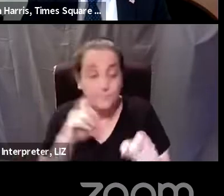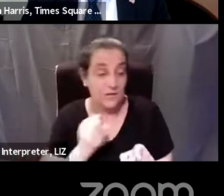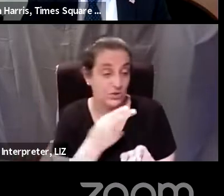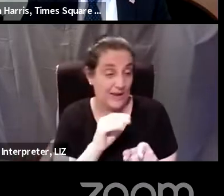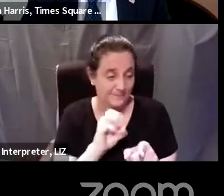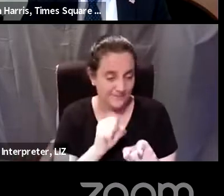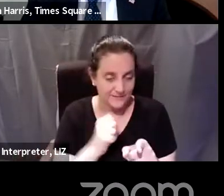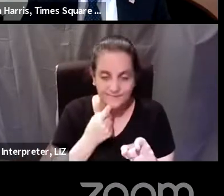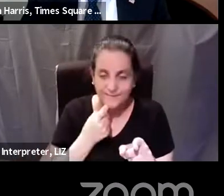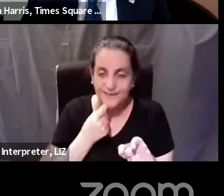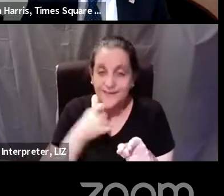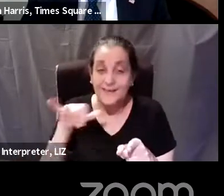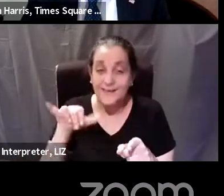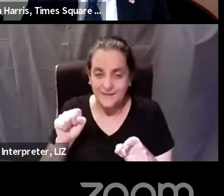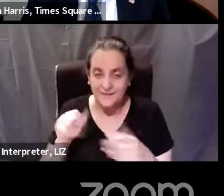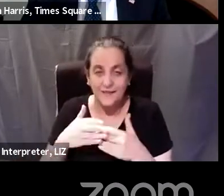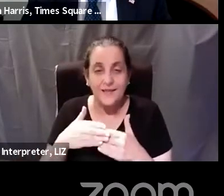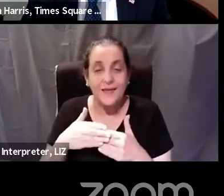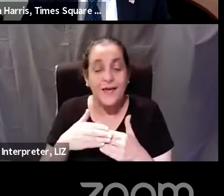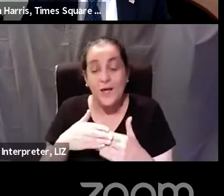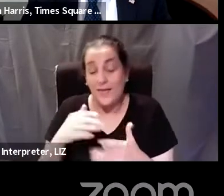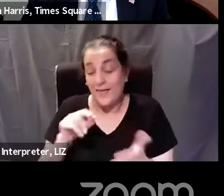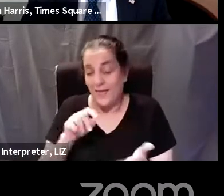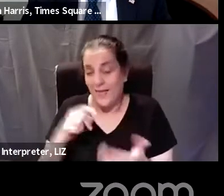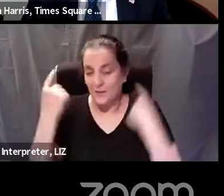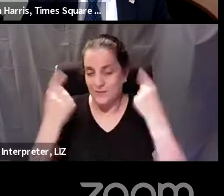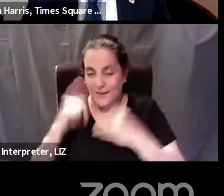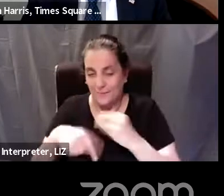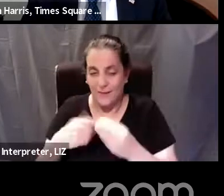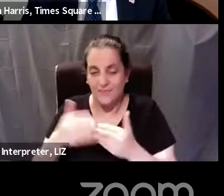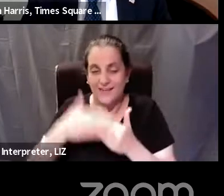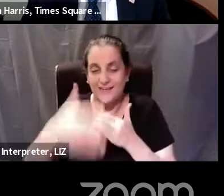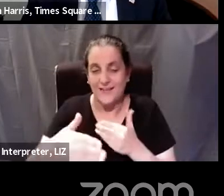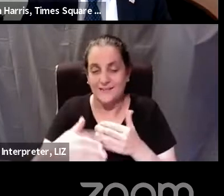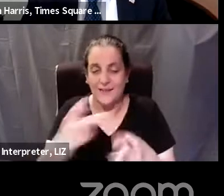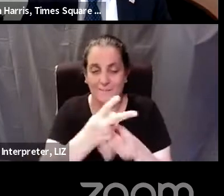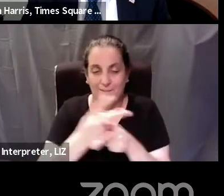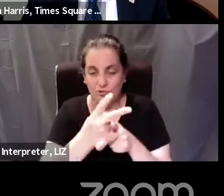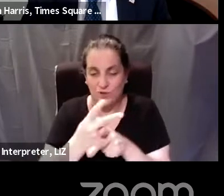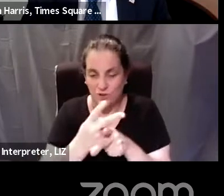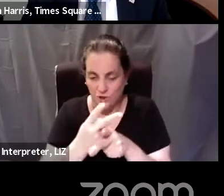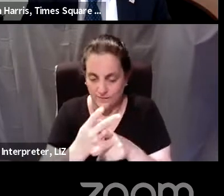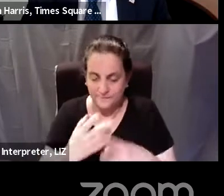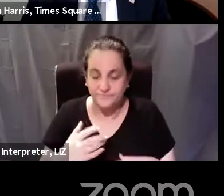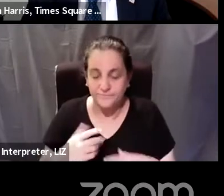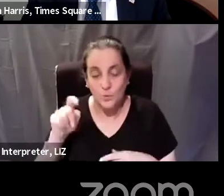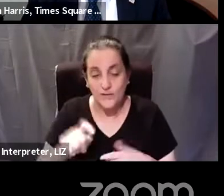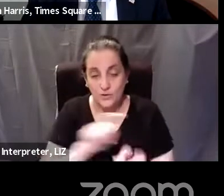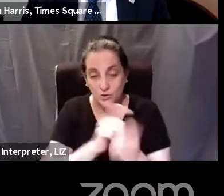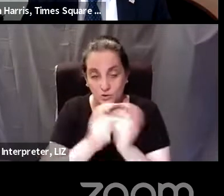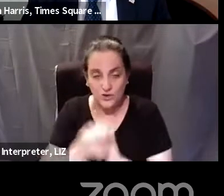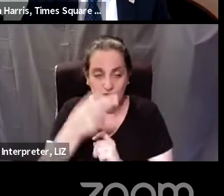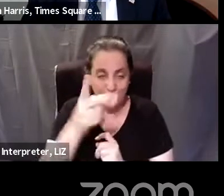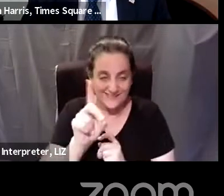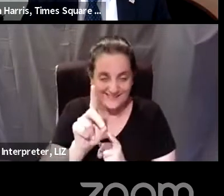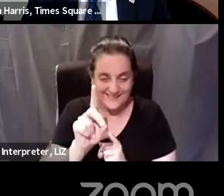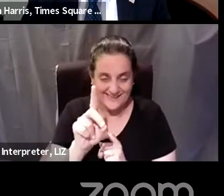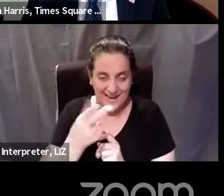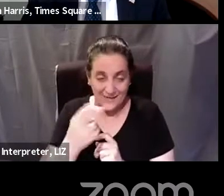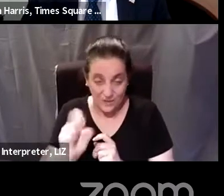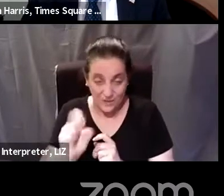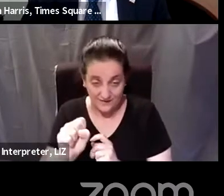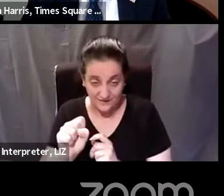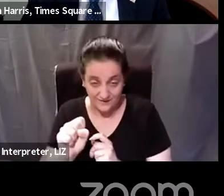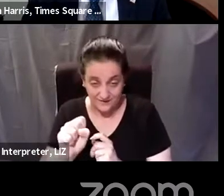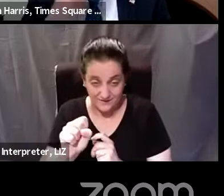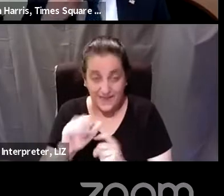the next administration. We really have to revamp, change DHS from the top down and